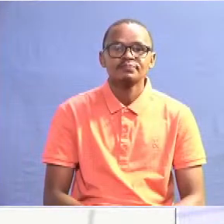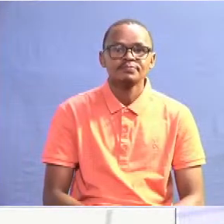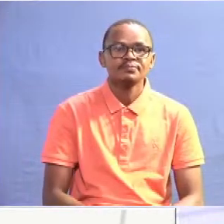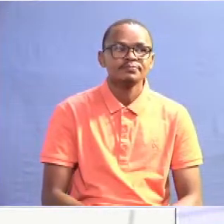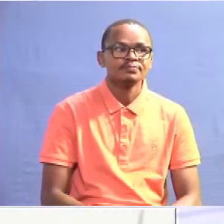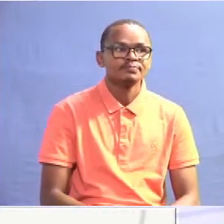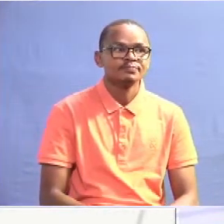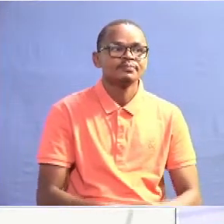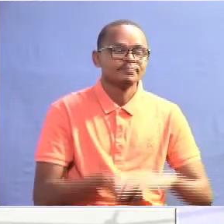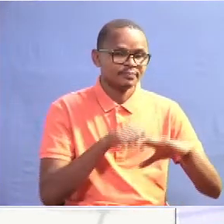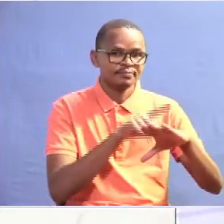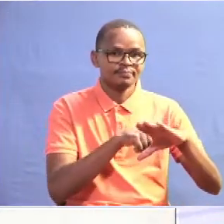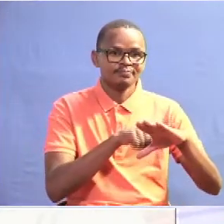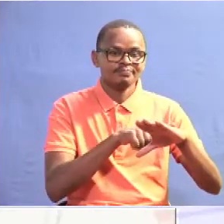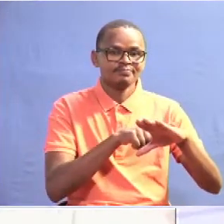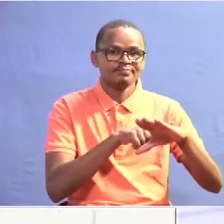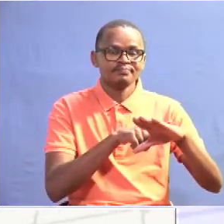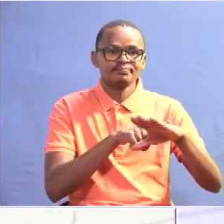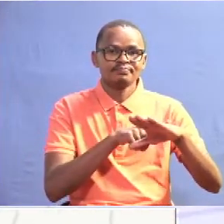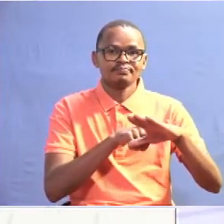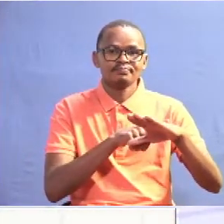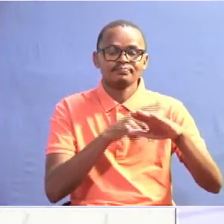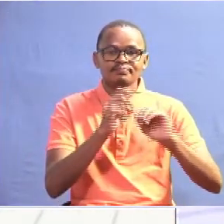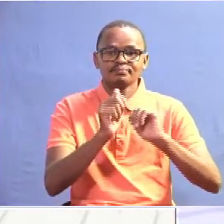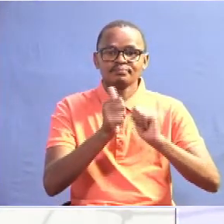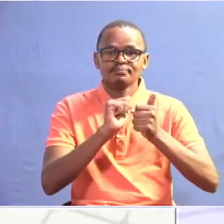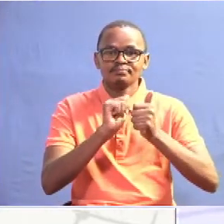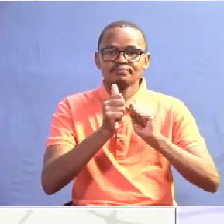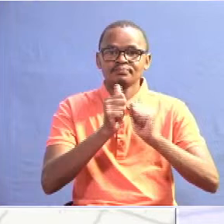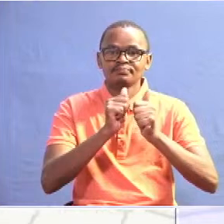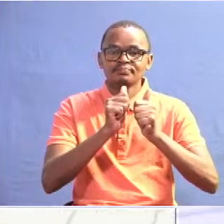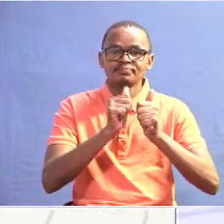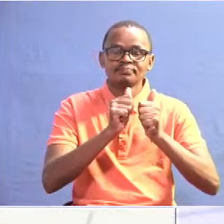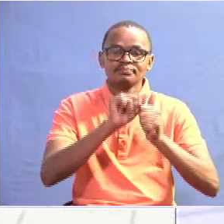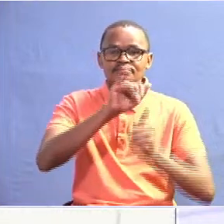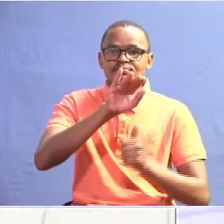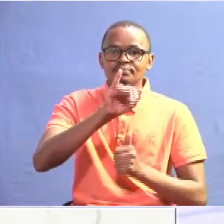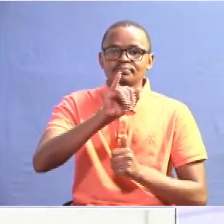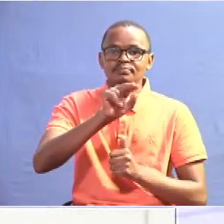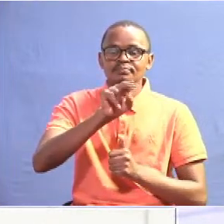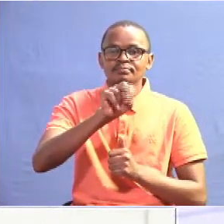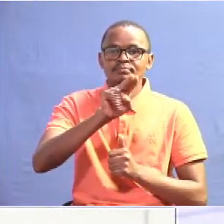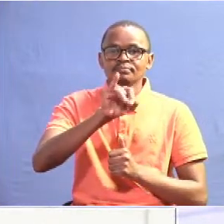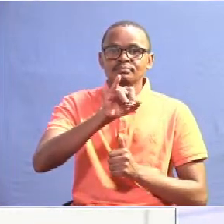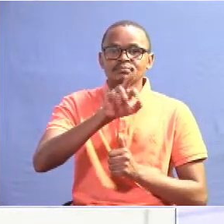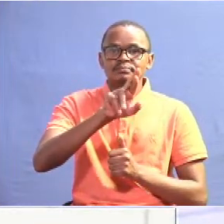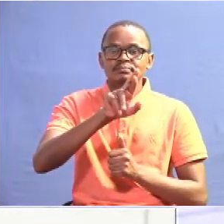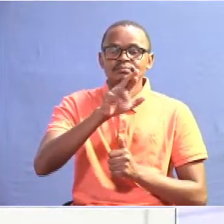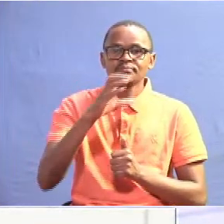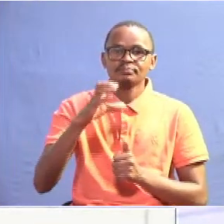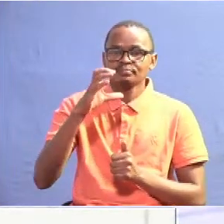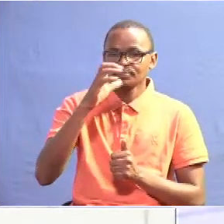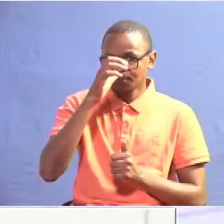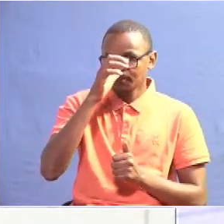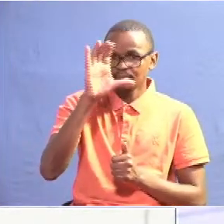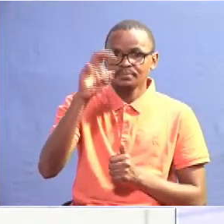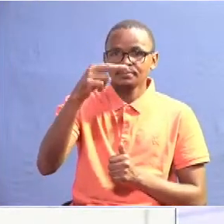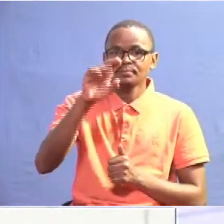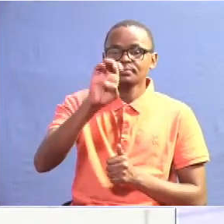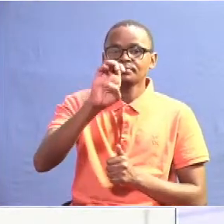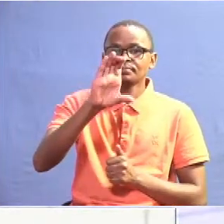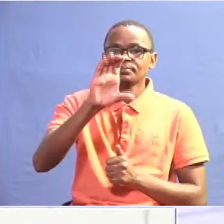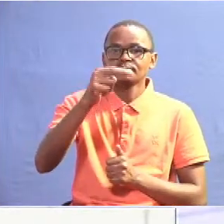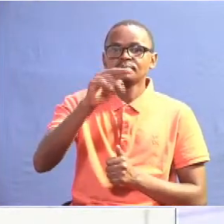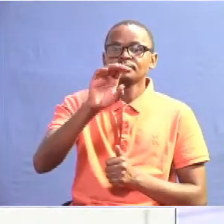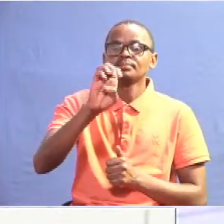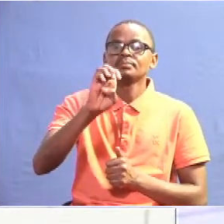Now, it's time for the latest in the world of sports. Now, junior starlets coach Mildred Cheche is